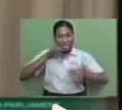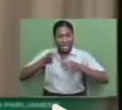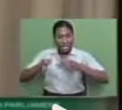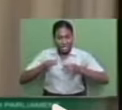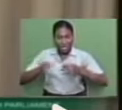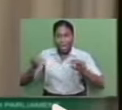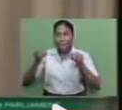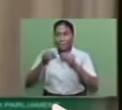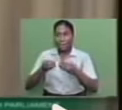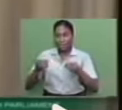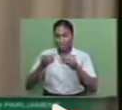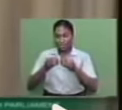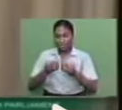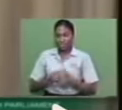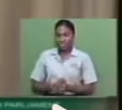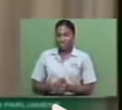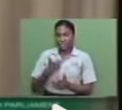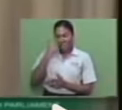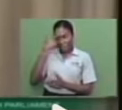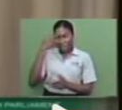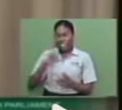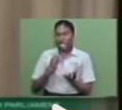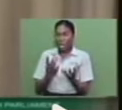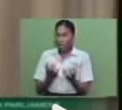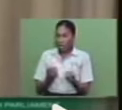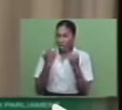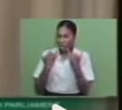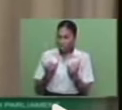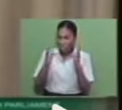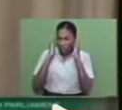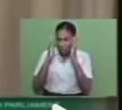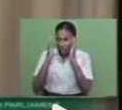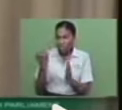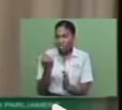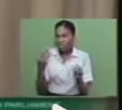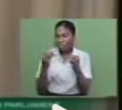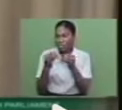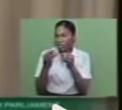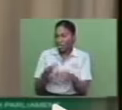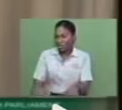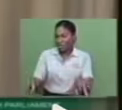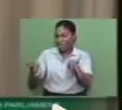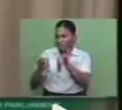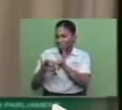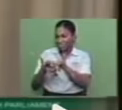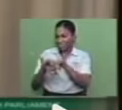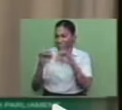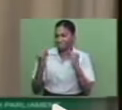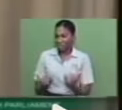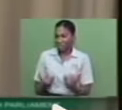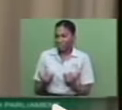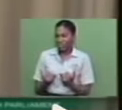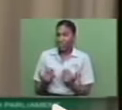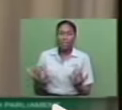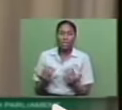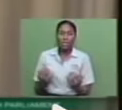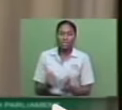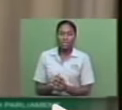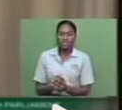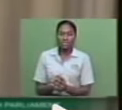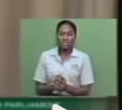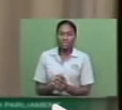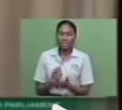vital at this time. And that is What government has done in this